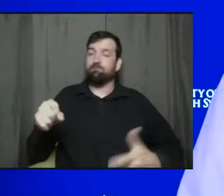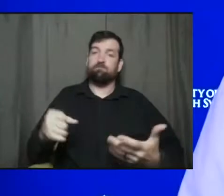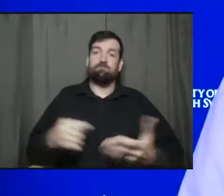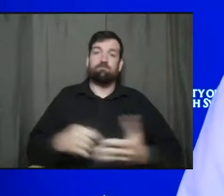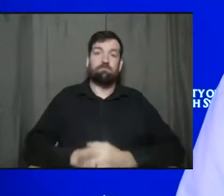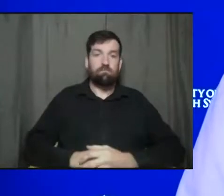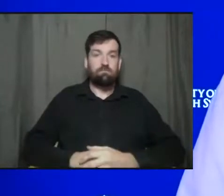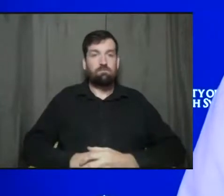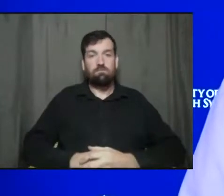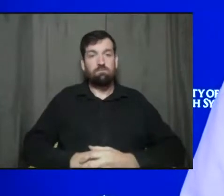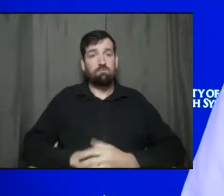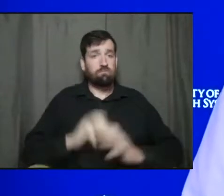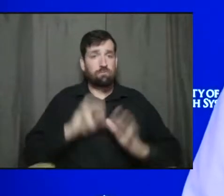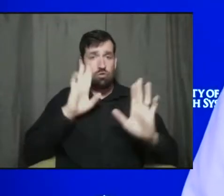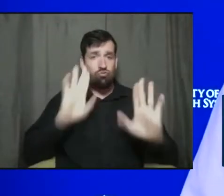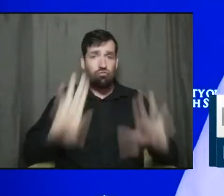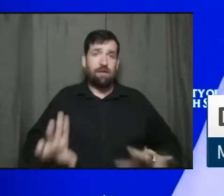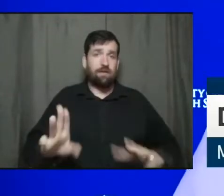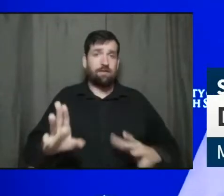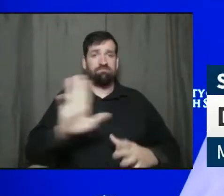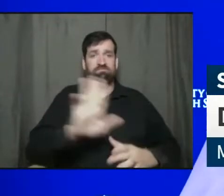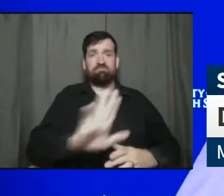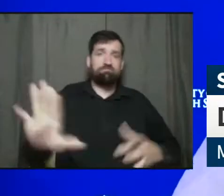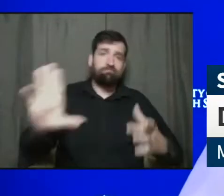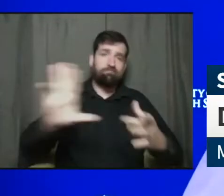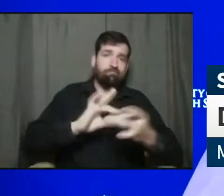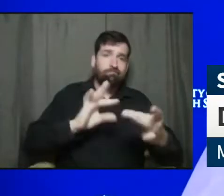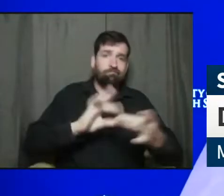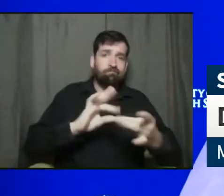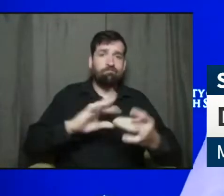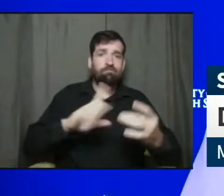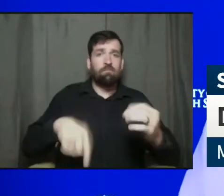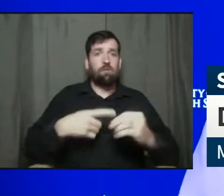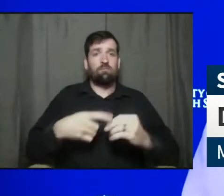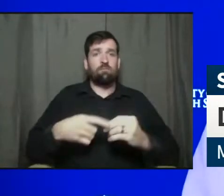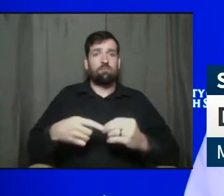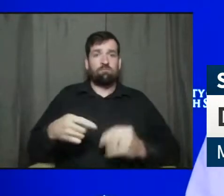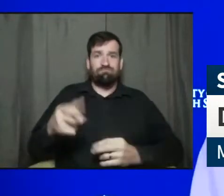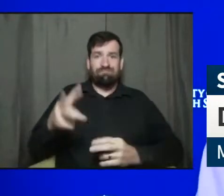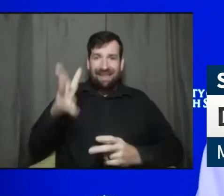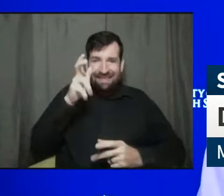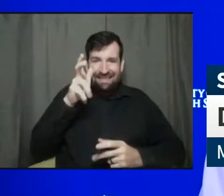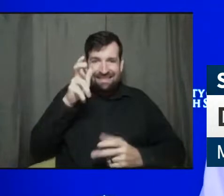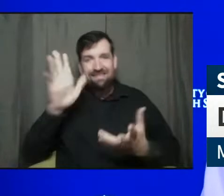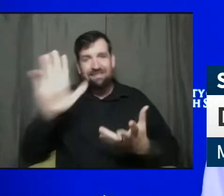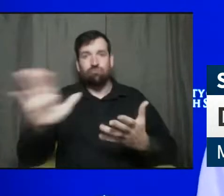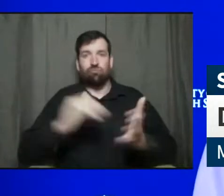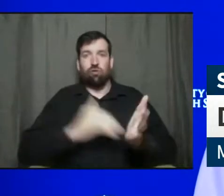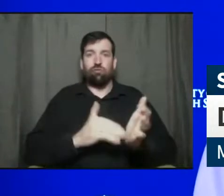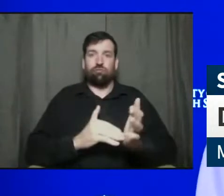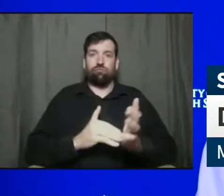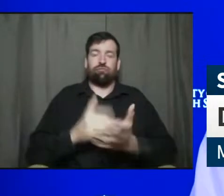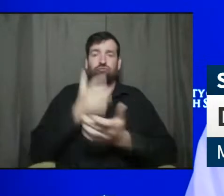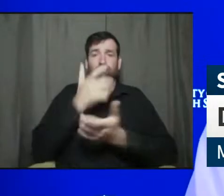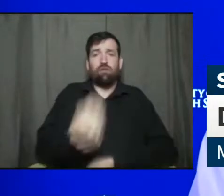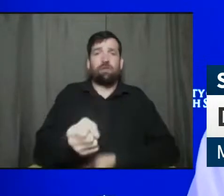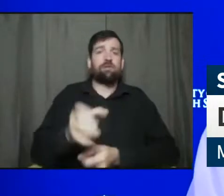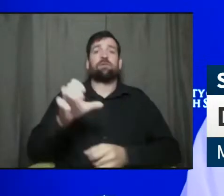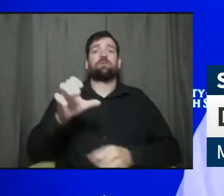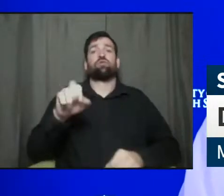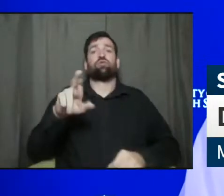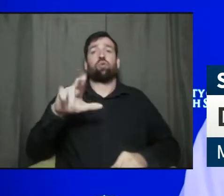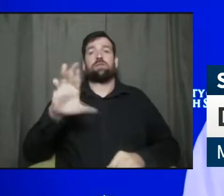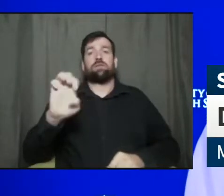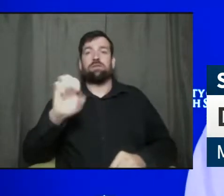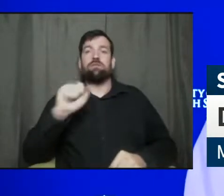hear her testimony about listening to her providers and listening to trusted sources. It wasn't social media. It wasn't a